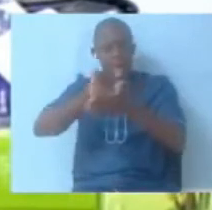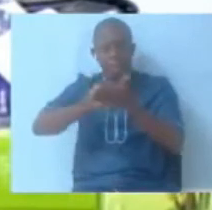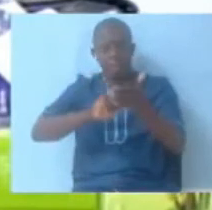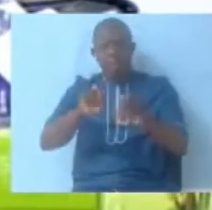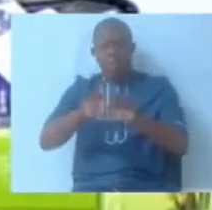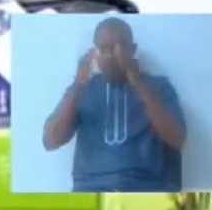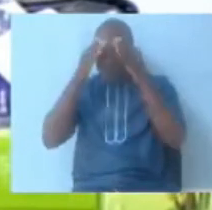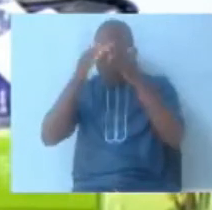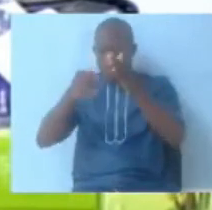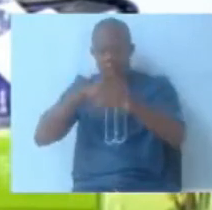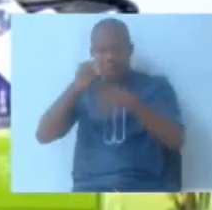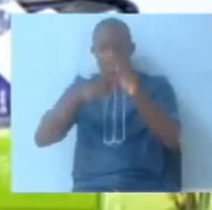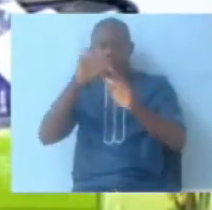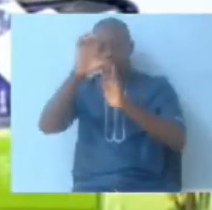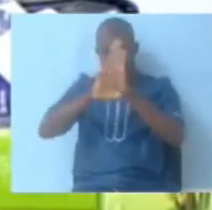But